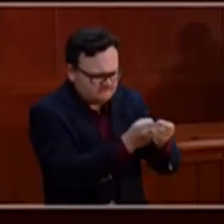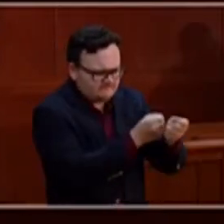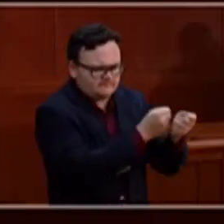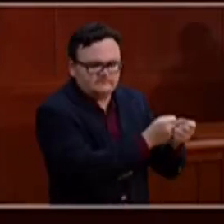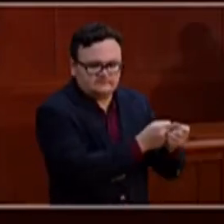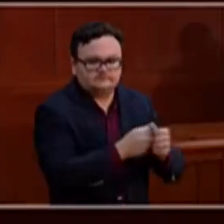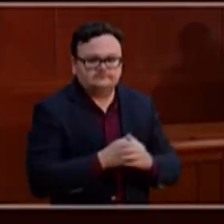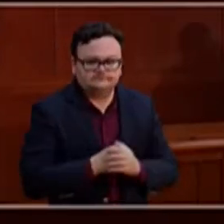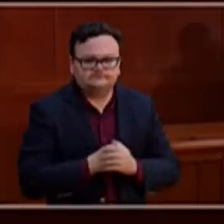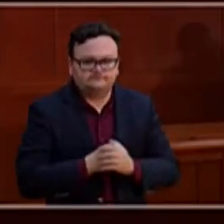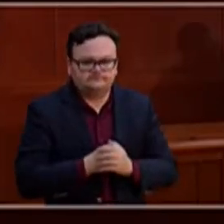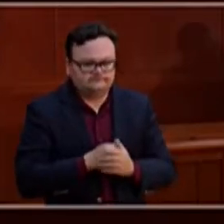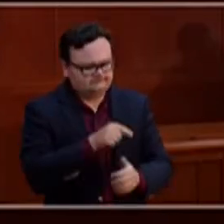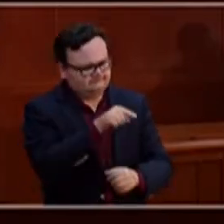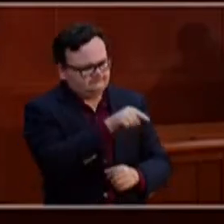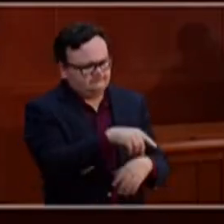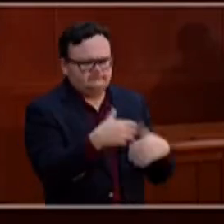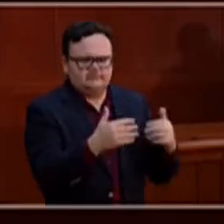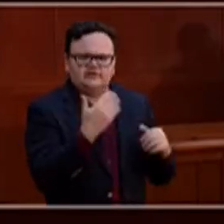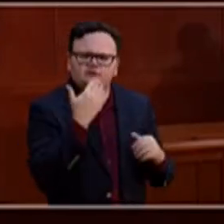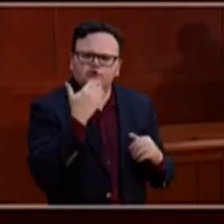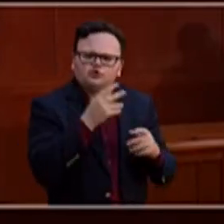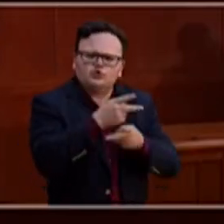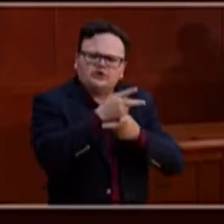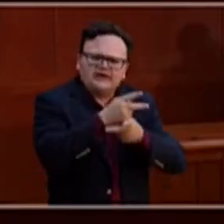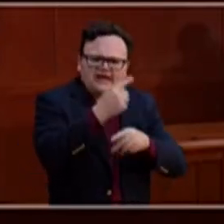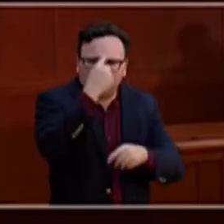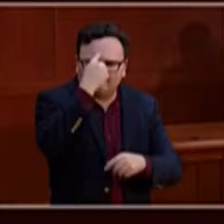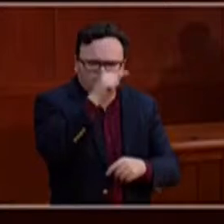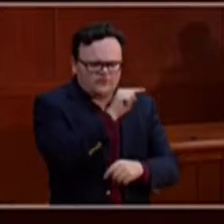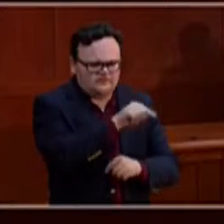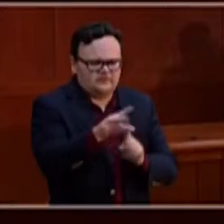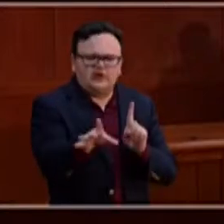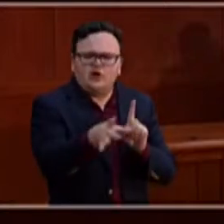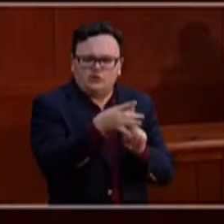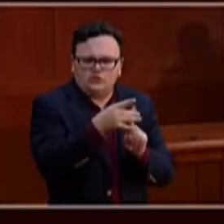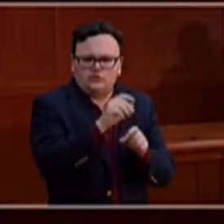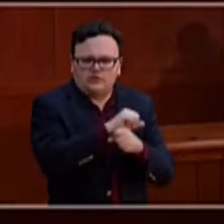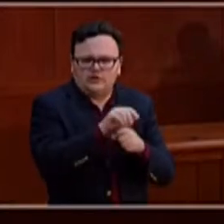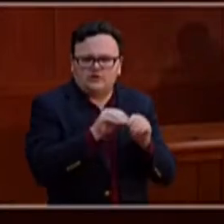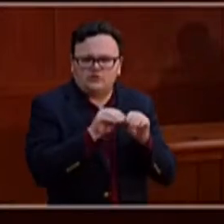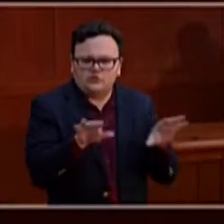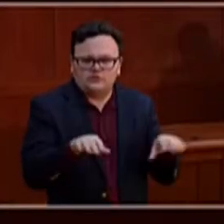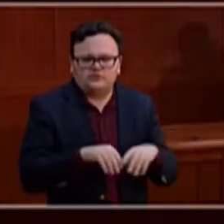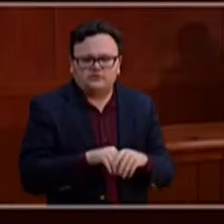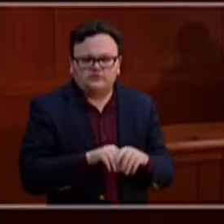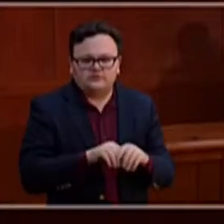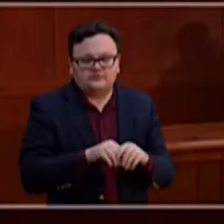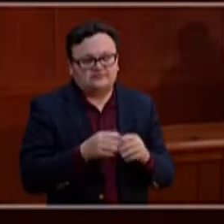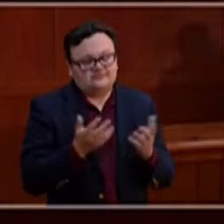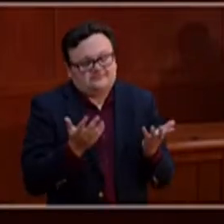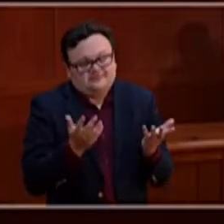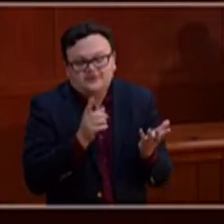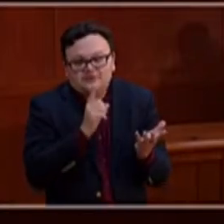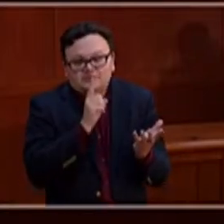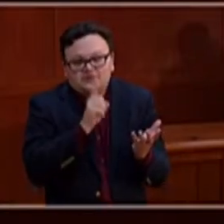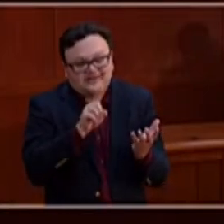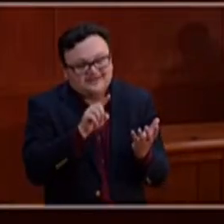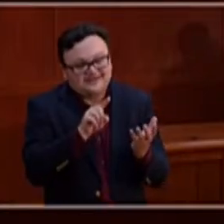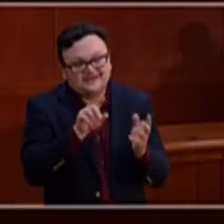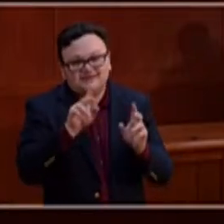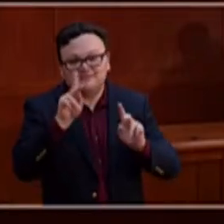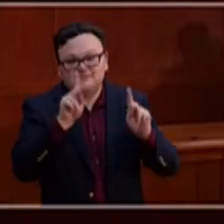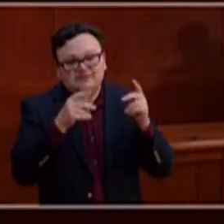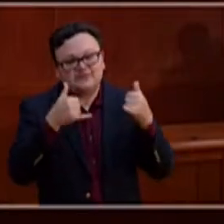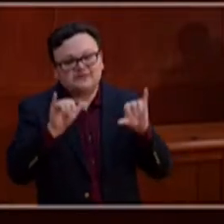providing high-quality care to COVID patients. Mothers are still having babies. Cancer has